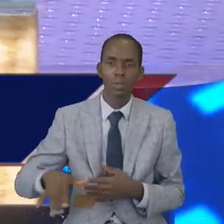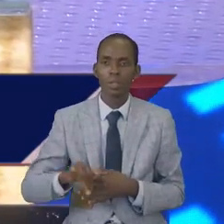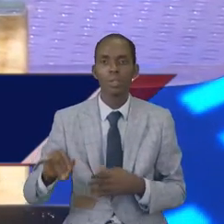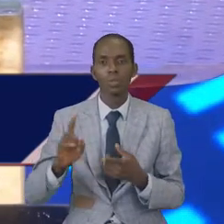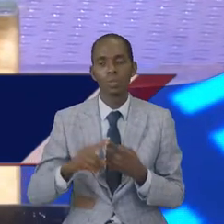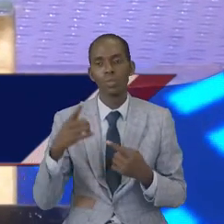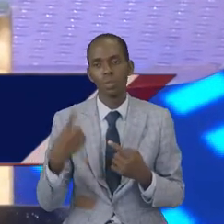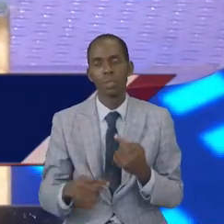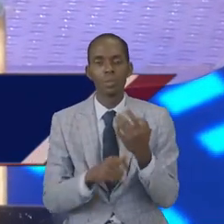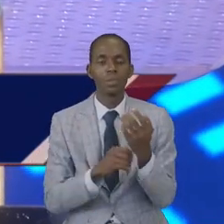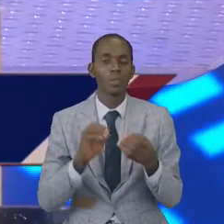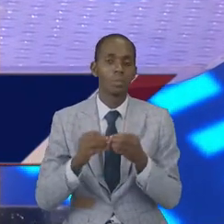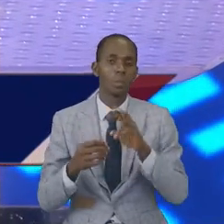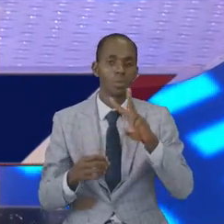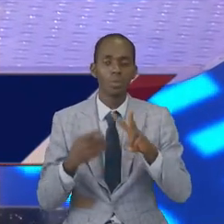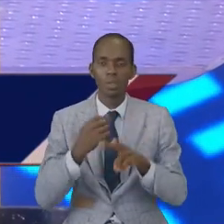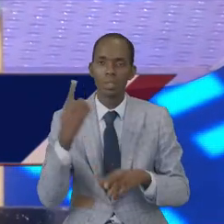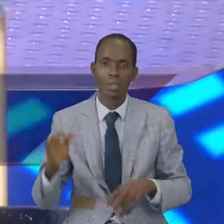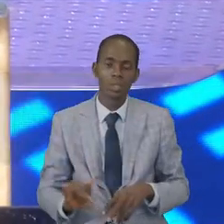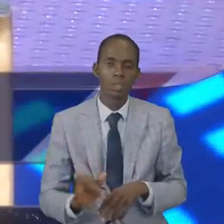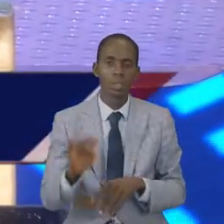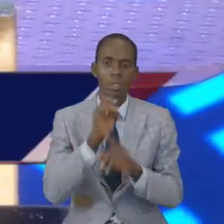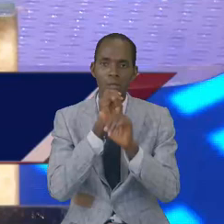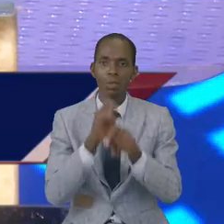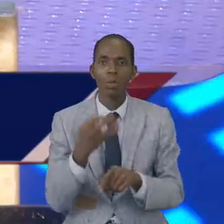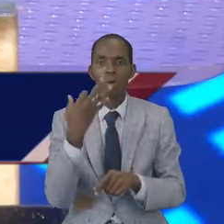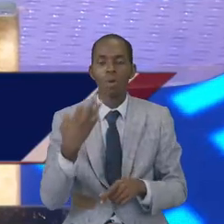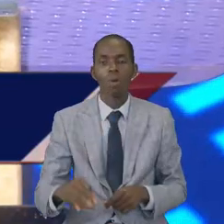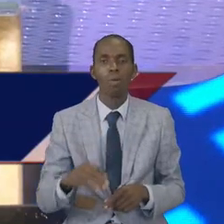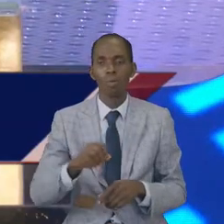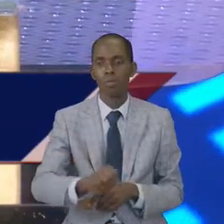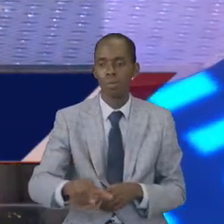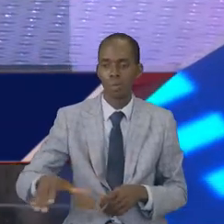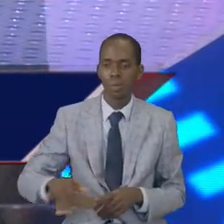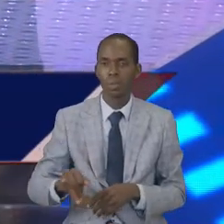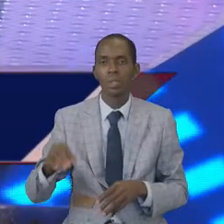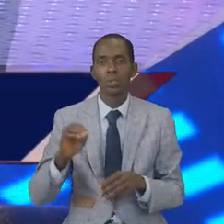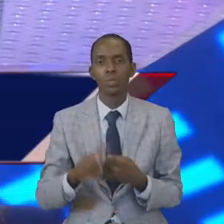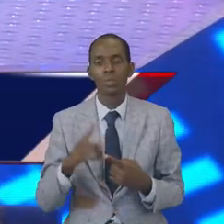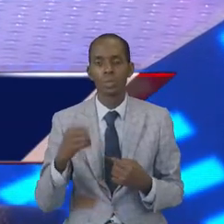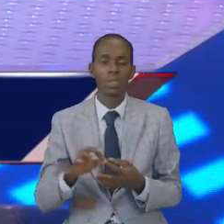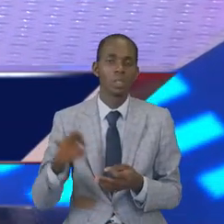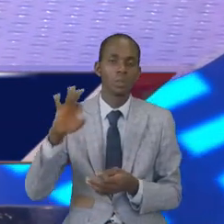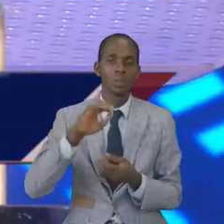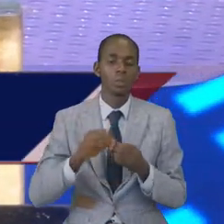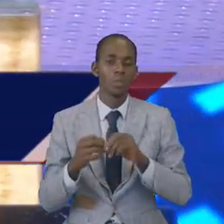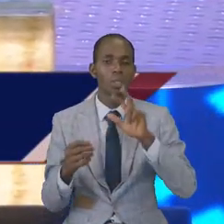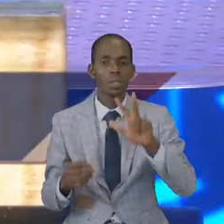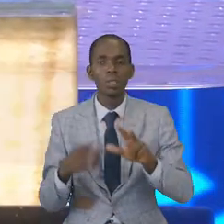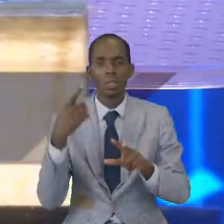flesh. Number two, the eternal reward of sowing to the spirit. Number three,